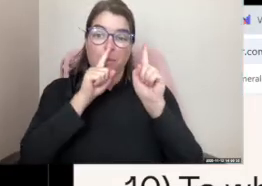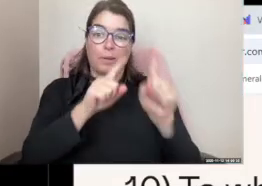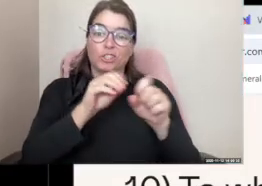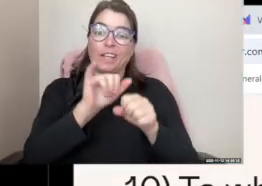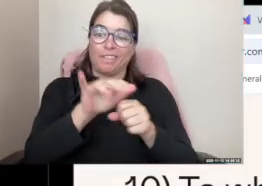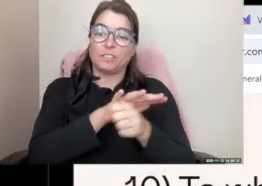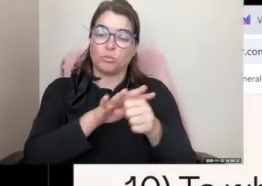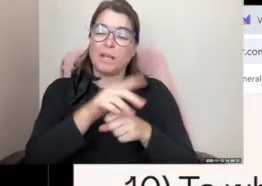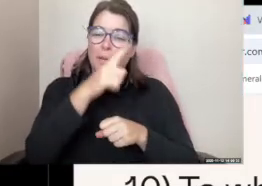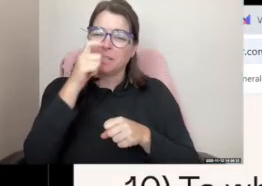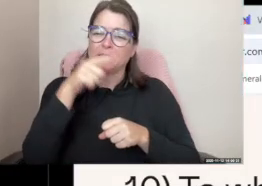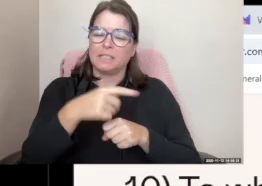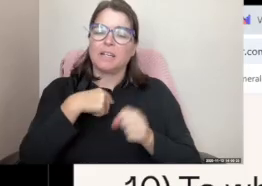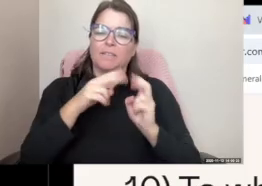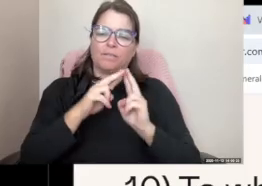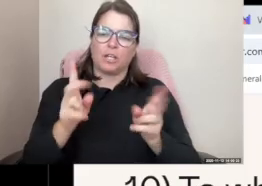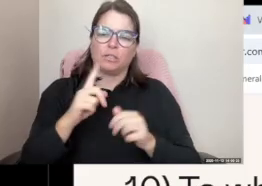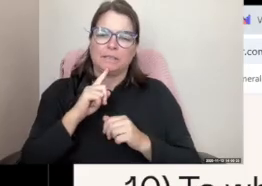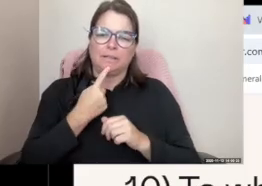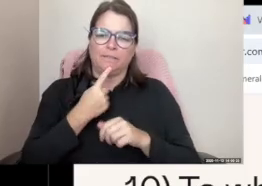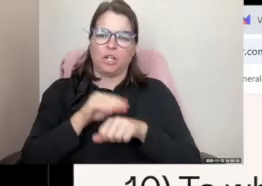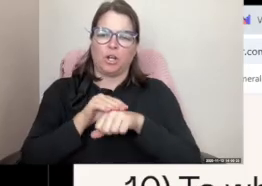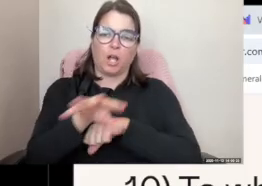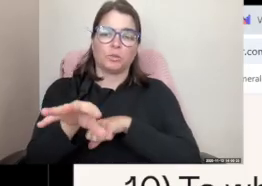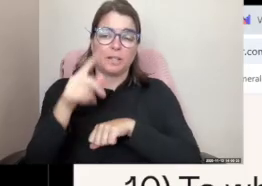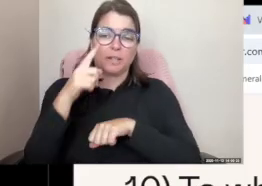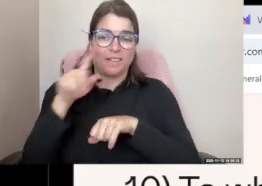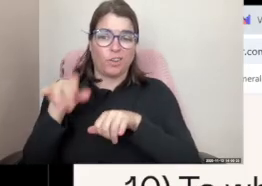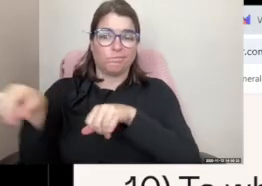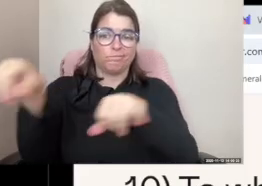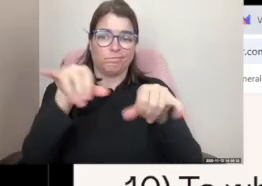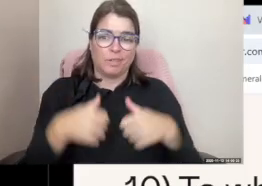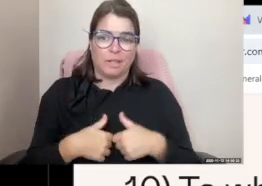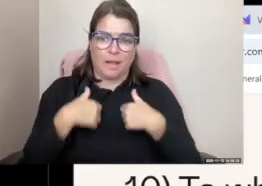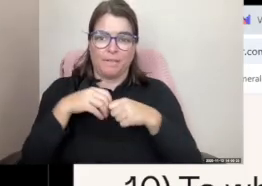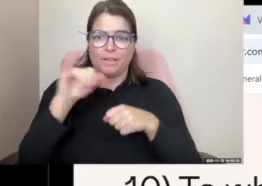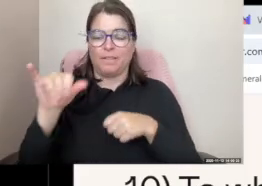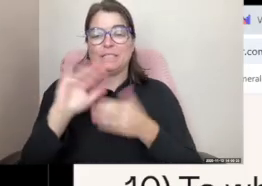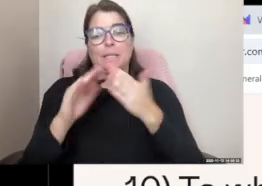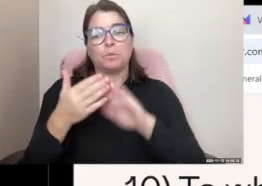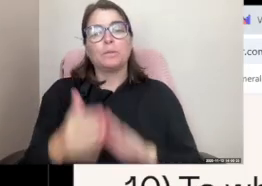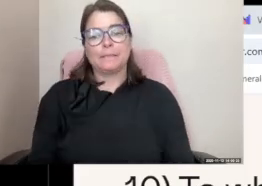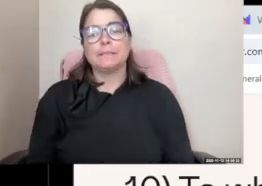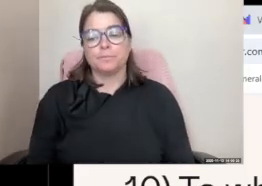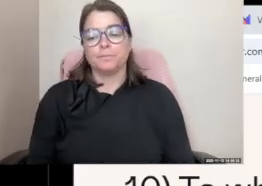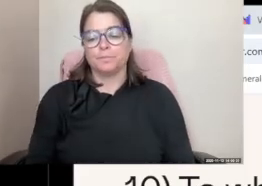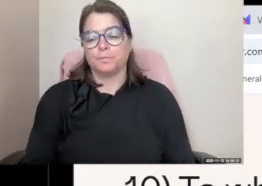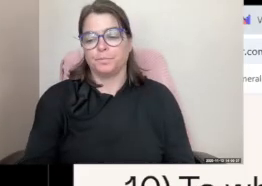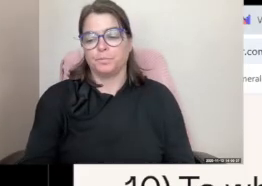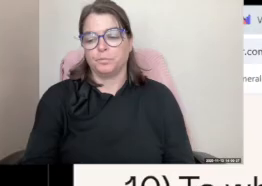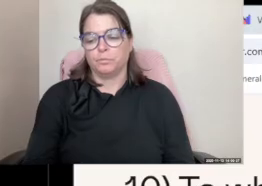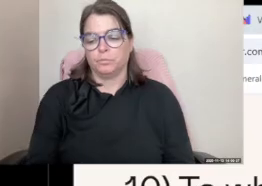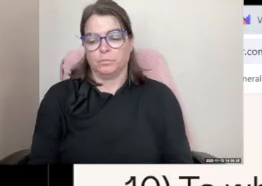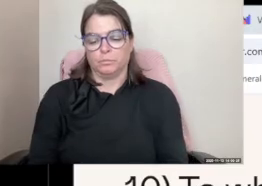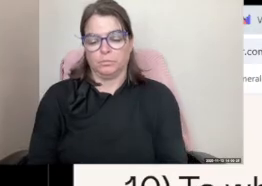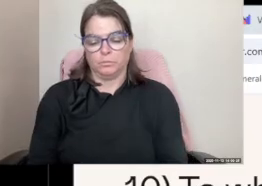state budgets are so stretched thin, but I do think we need to be more ambitious in this arena because there